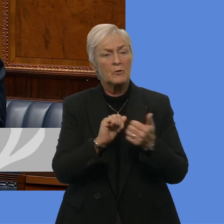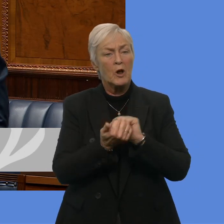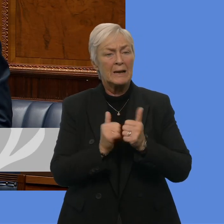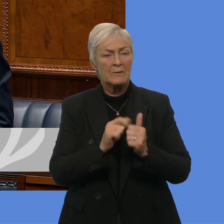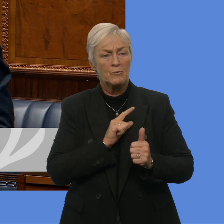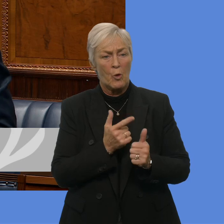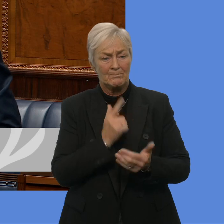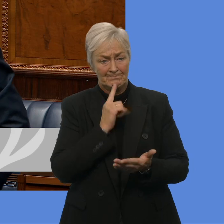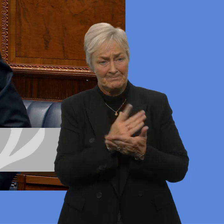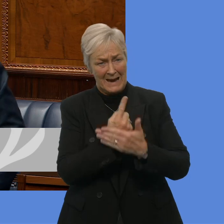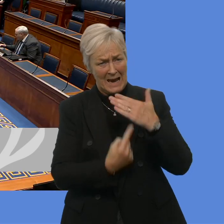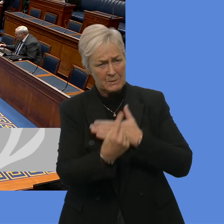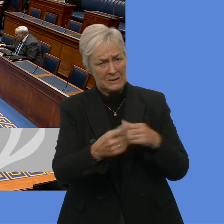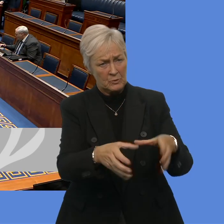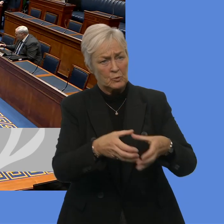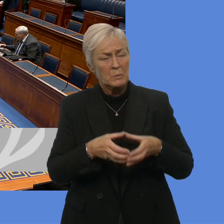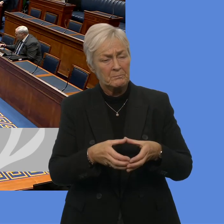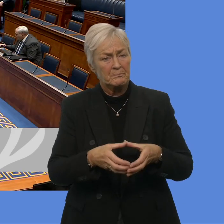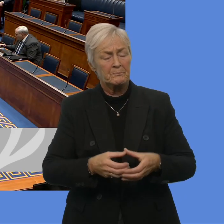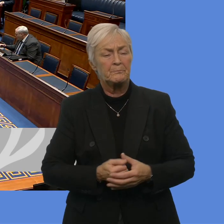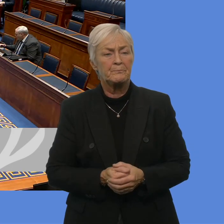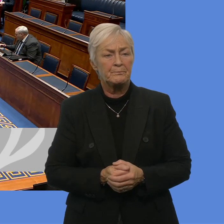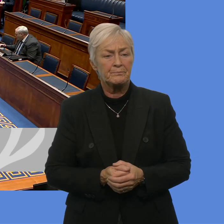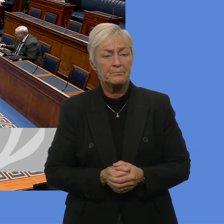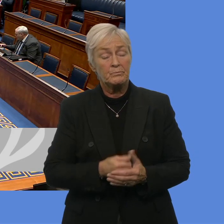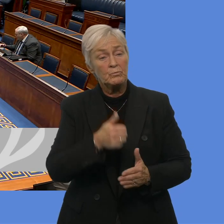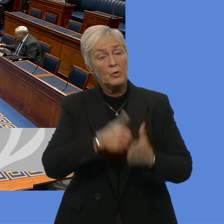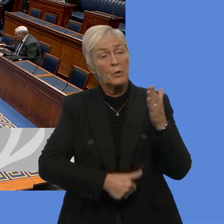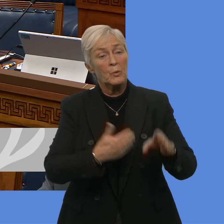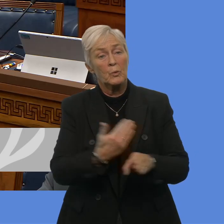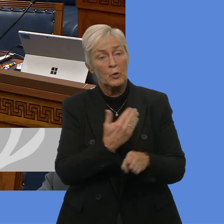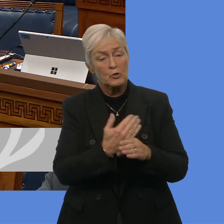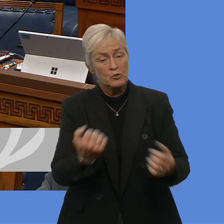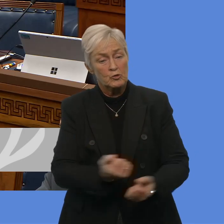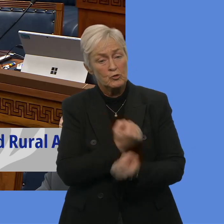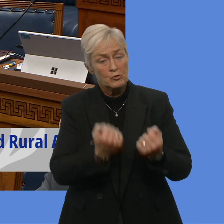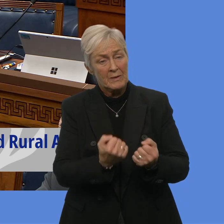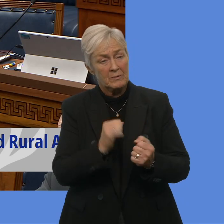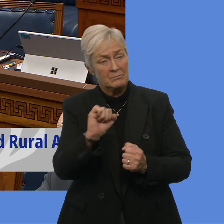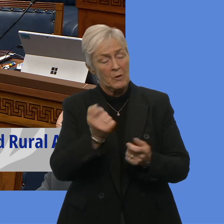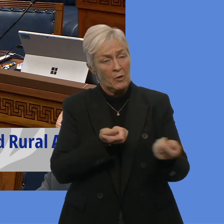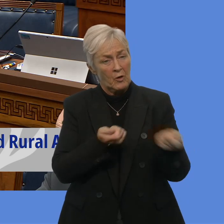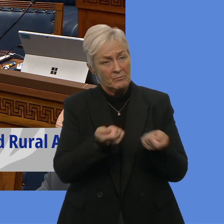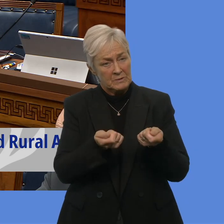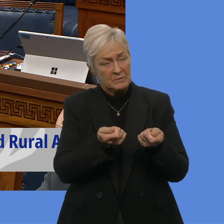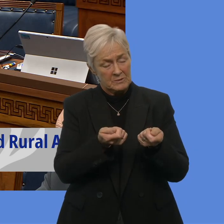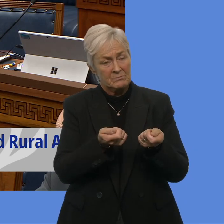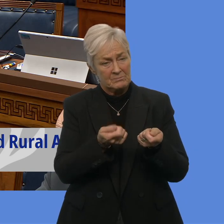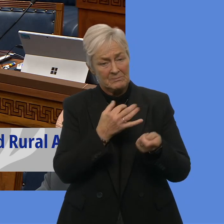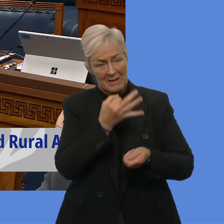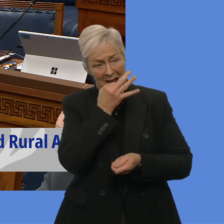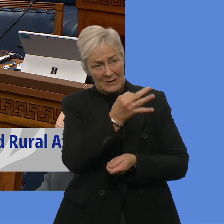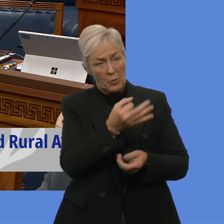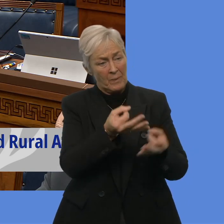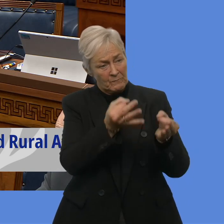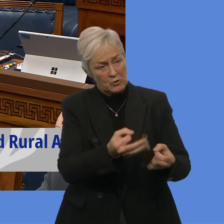an independent agency? Minister. So I've started work in terms of strengthening environmental governance upon taking up office, and I asked officials